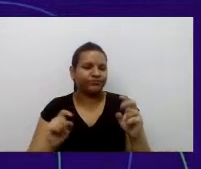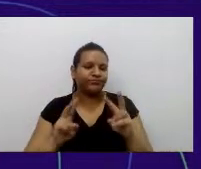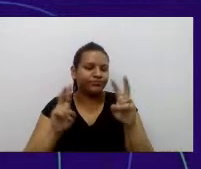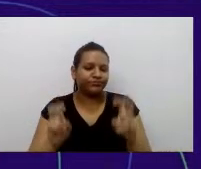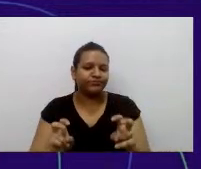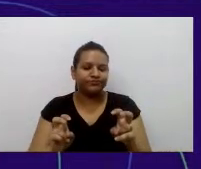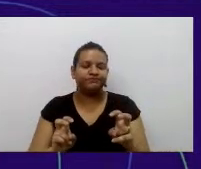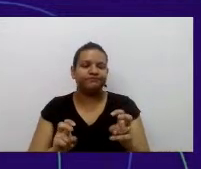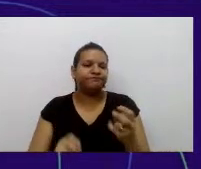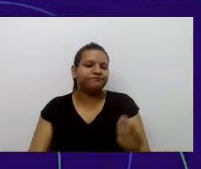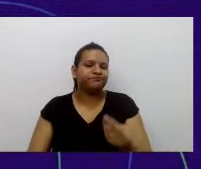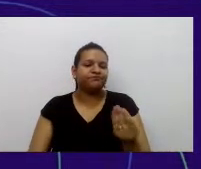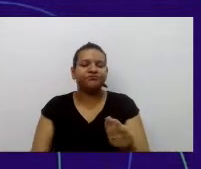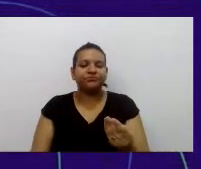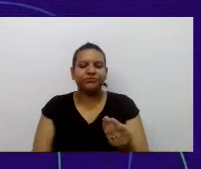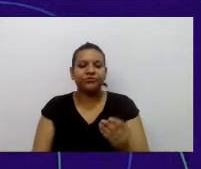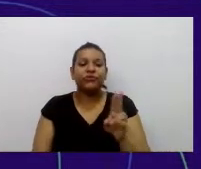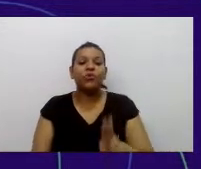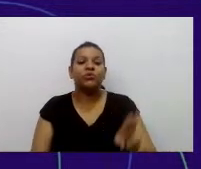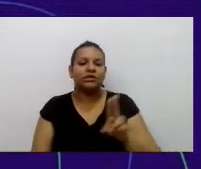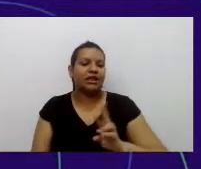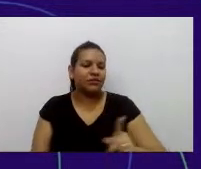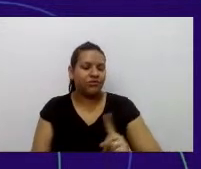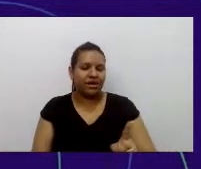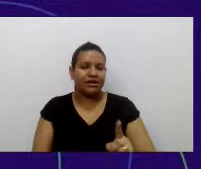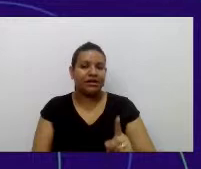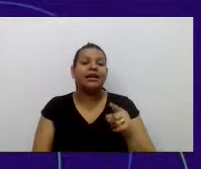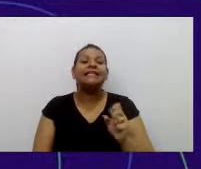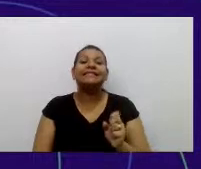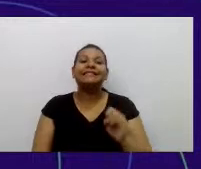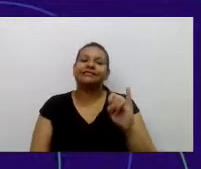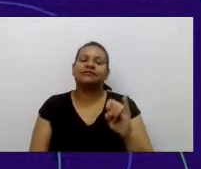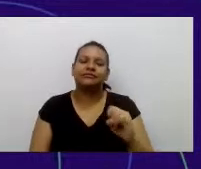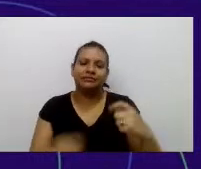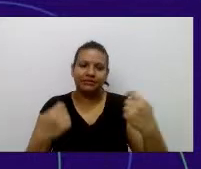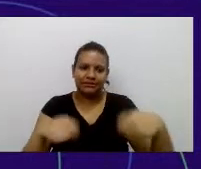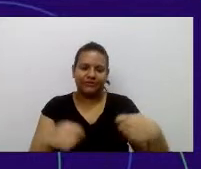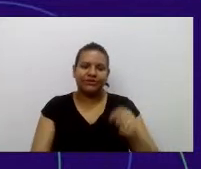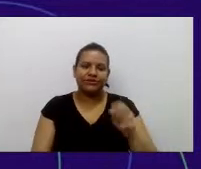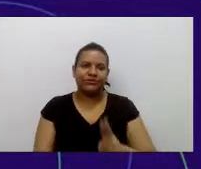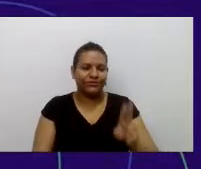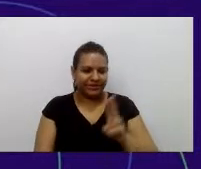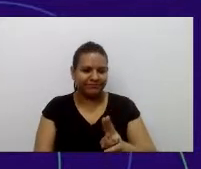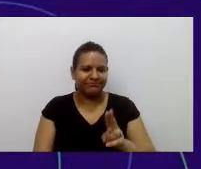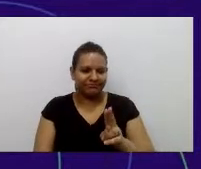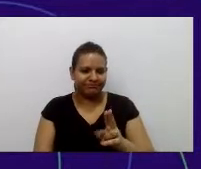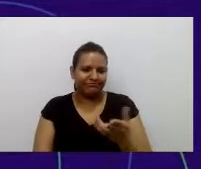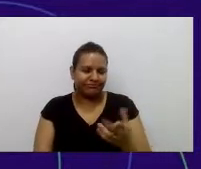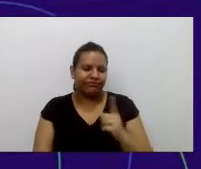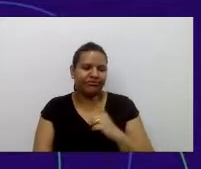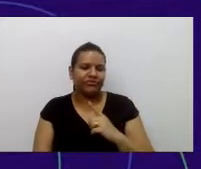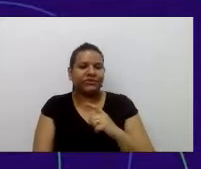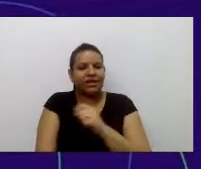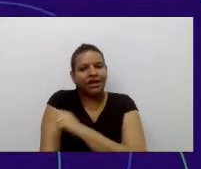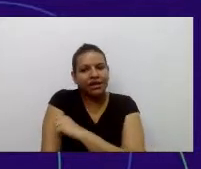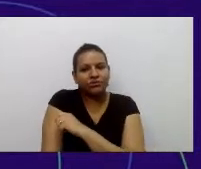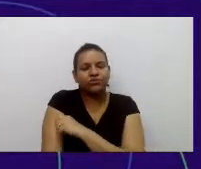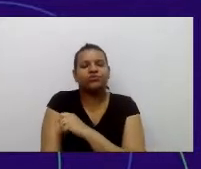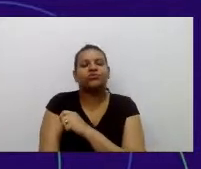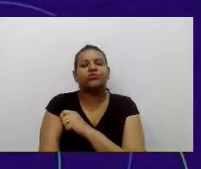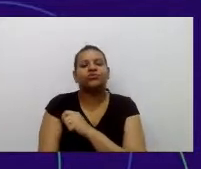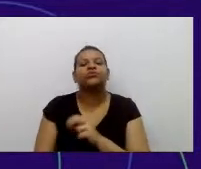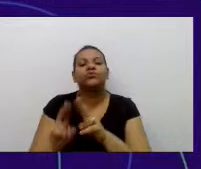whether we should allow our university students to use it in for writing their essays